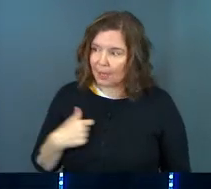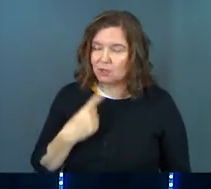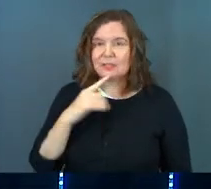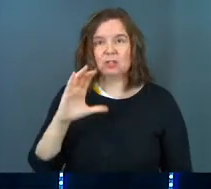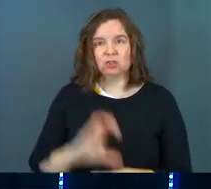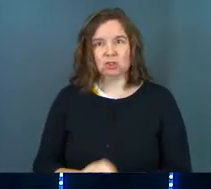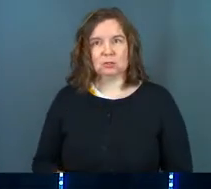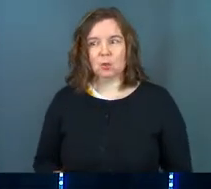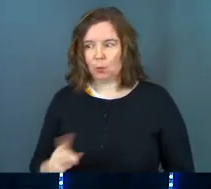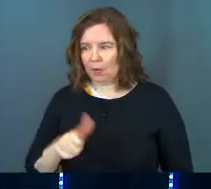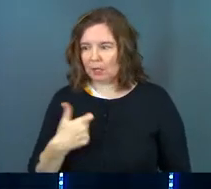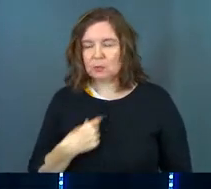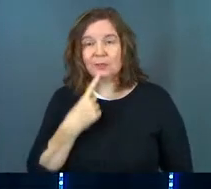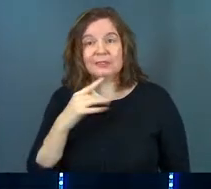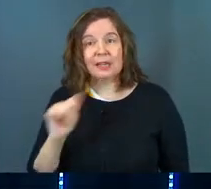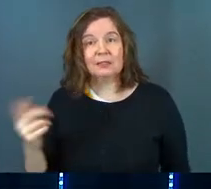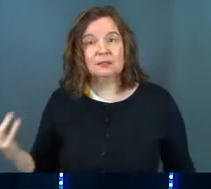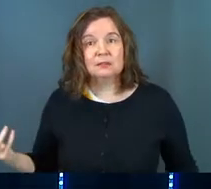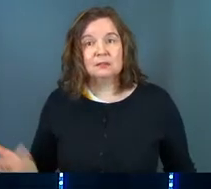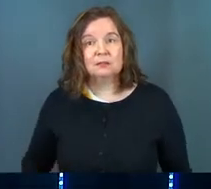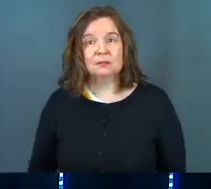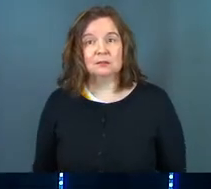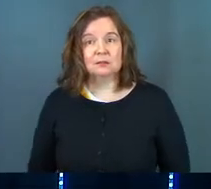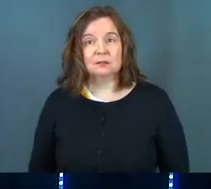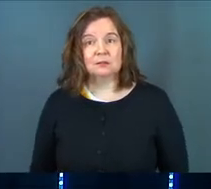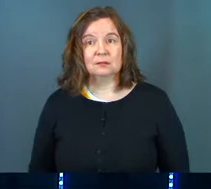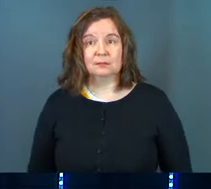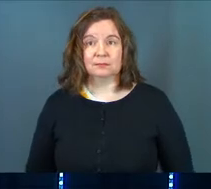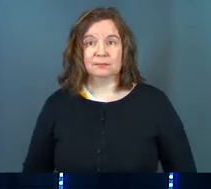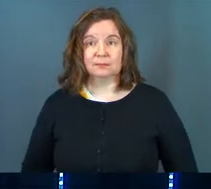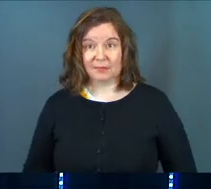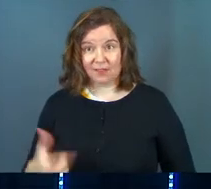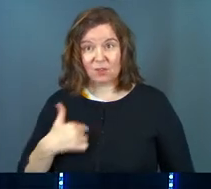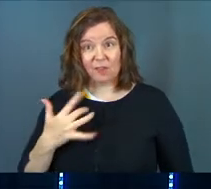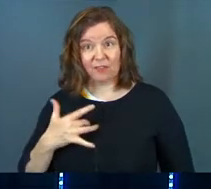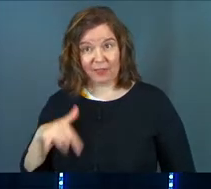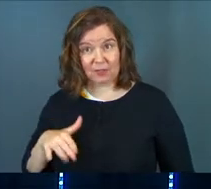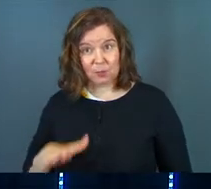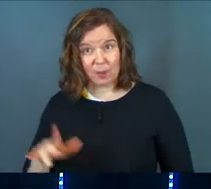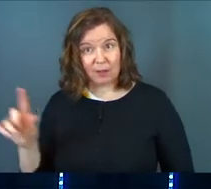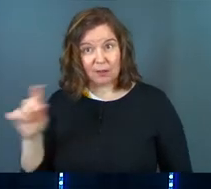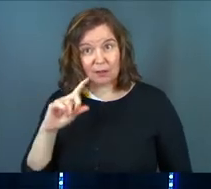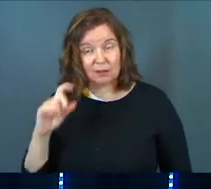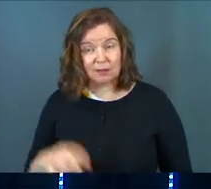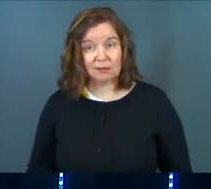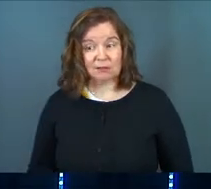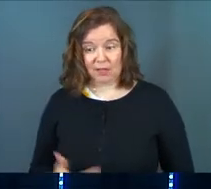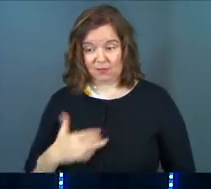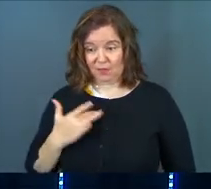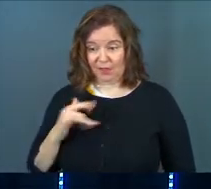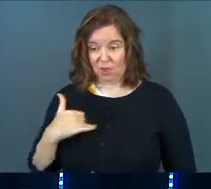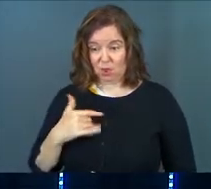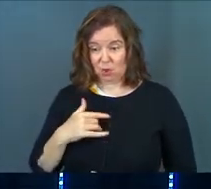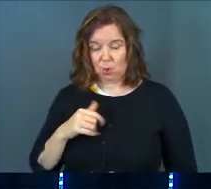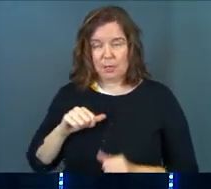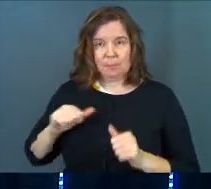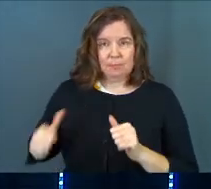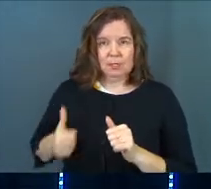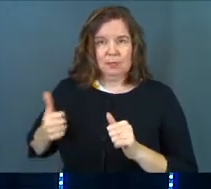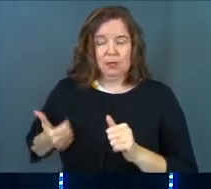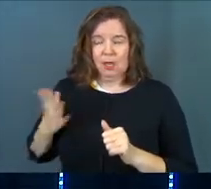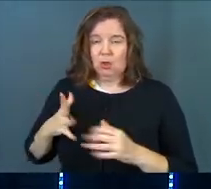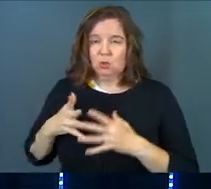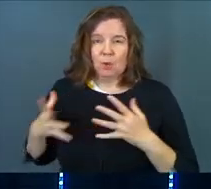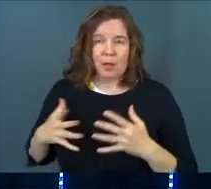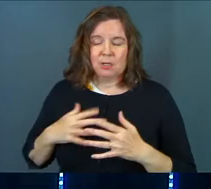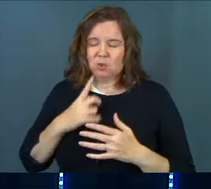better say it in church. Where else are we going to say it? Have you ever felt this way? Have you ever felt like you pursued God